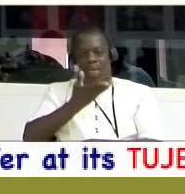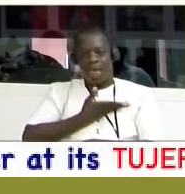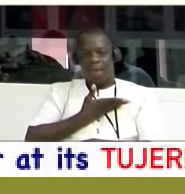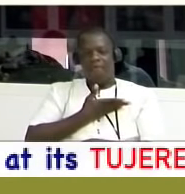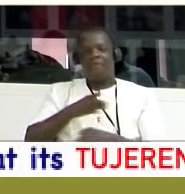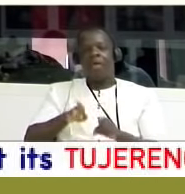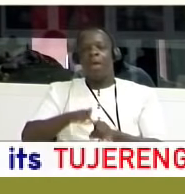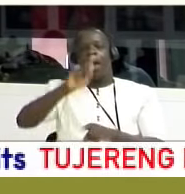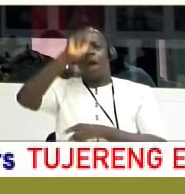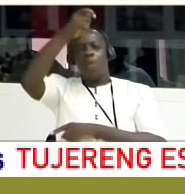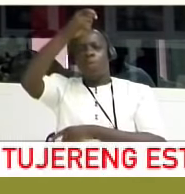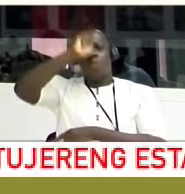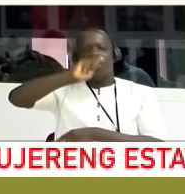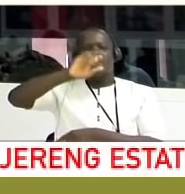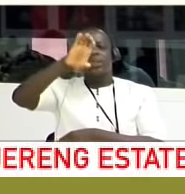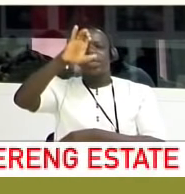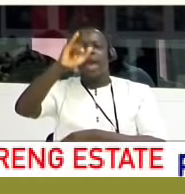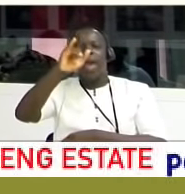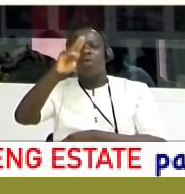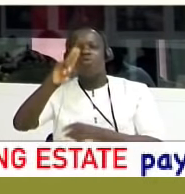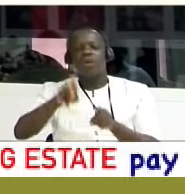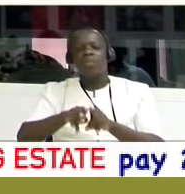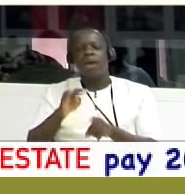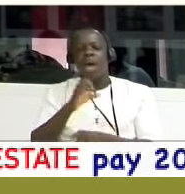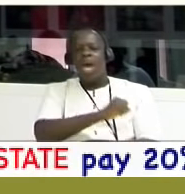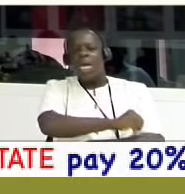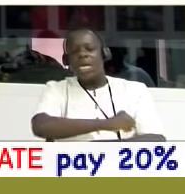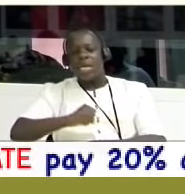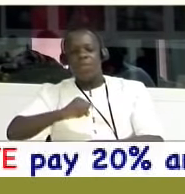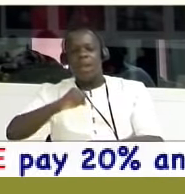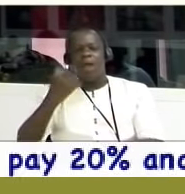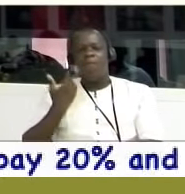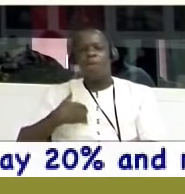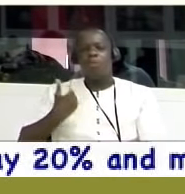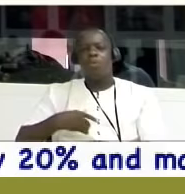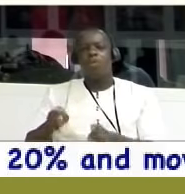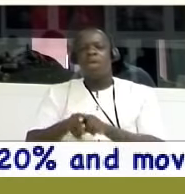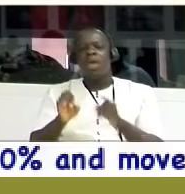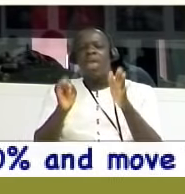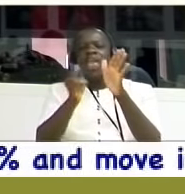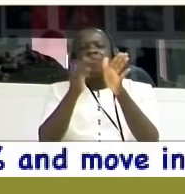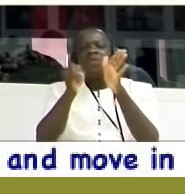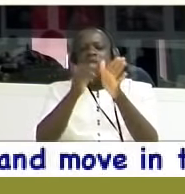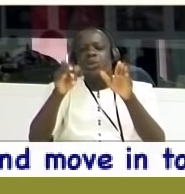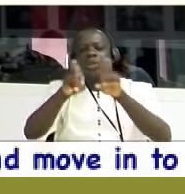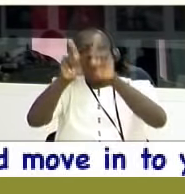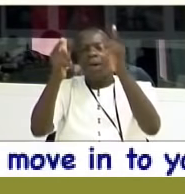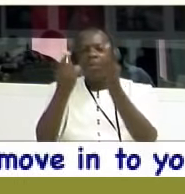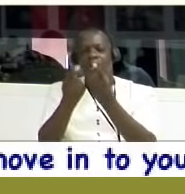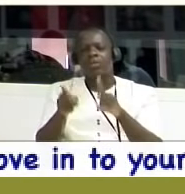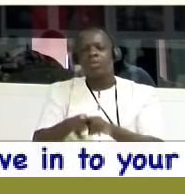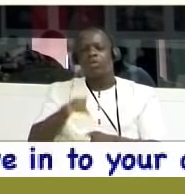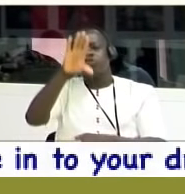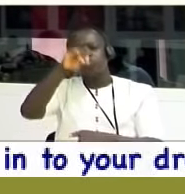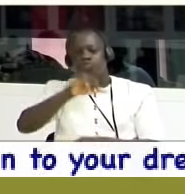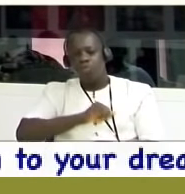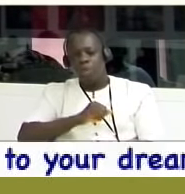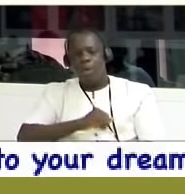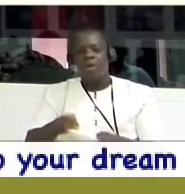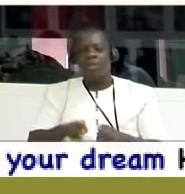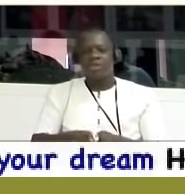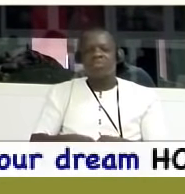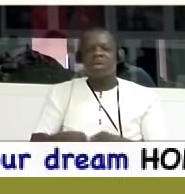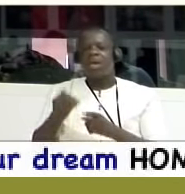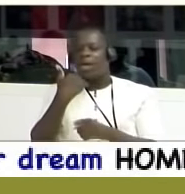Unit, which, of course, will do their findings, research, and submit the report to the